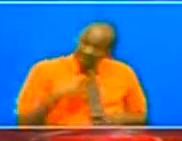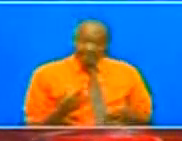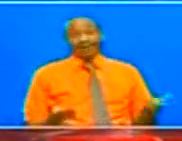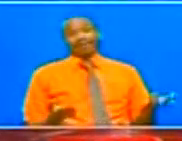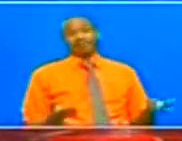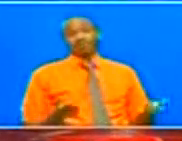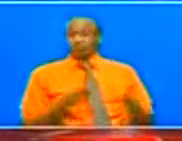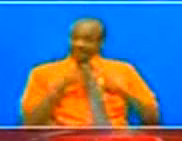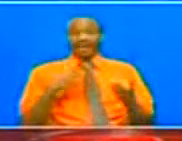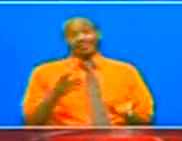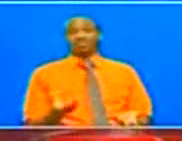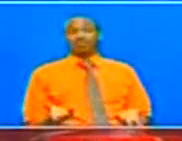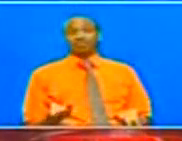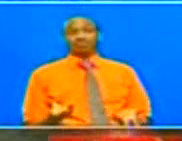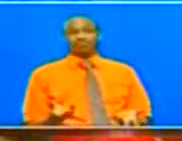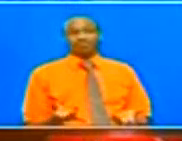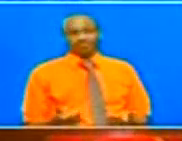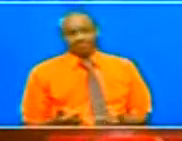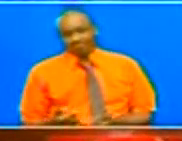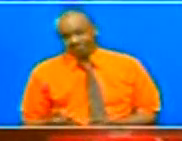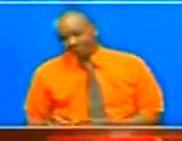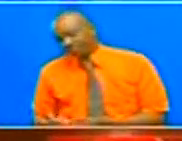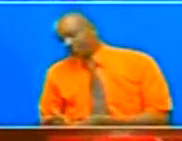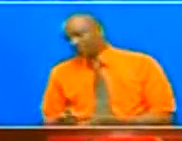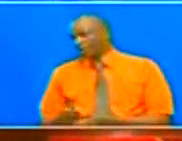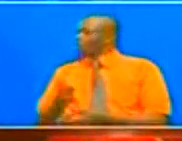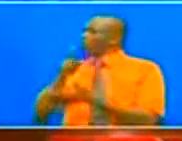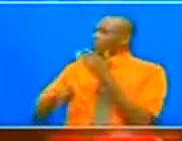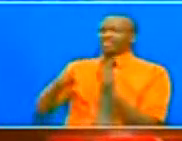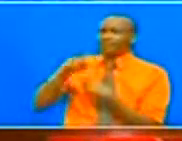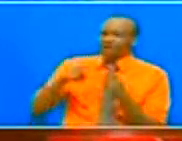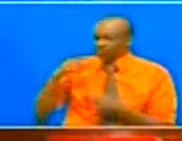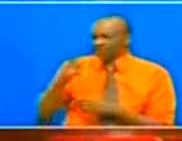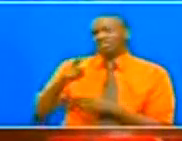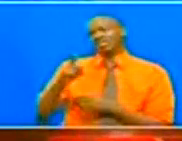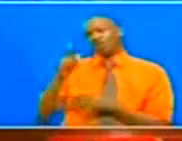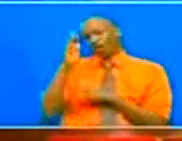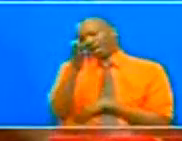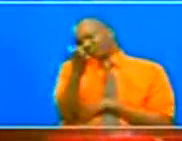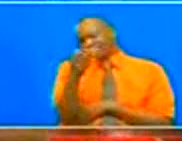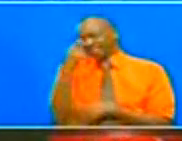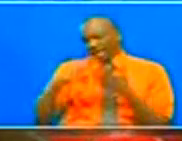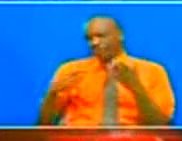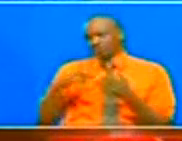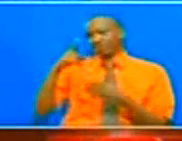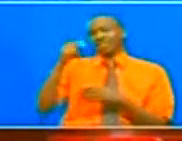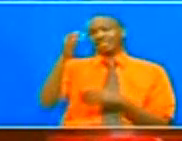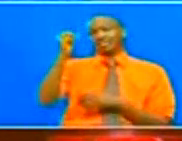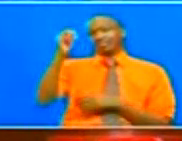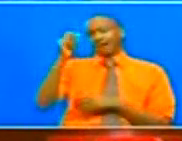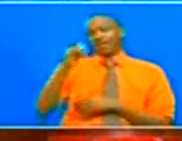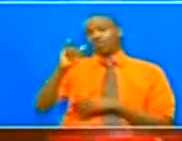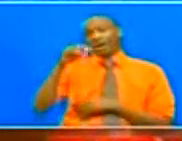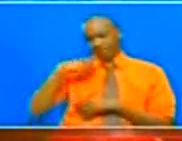is there. There's no doubt. There's no doubt. Okay, what about what the Grand Mullah alluded to? Kismayo Port is a KRA. It's custom officer. It's a custom officer